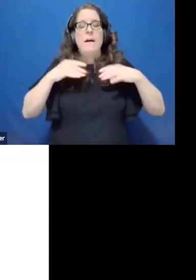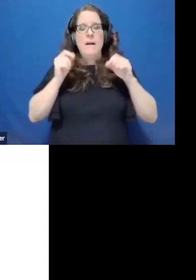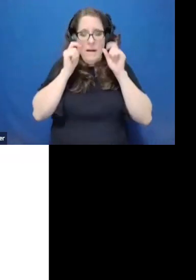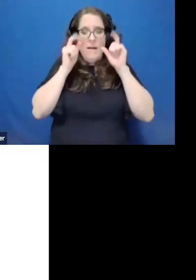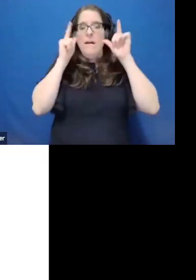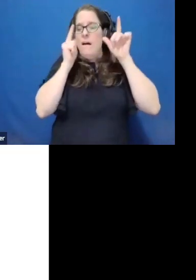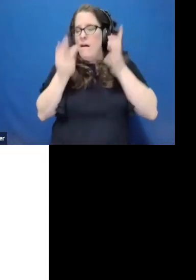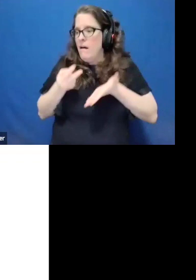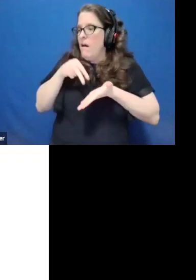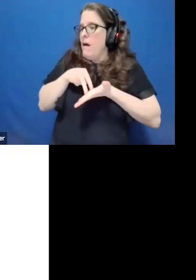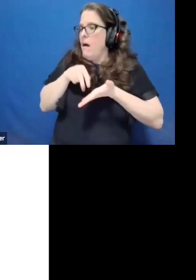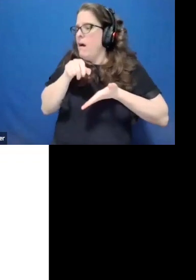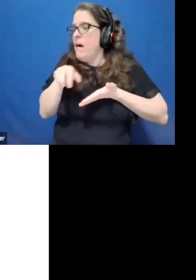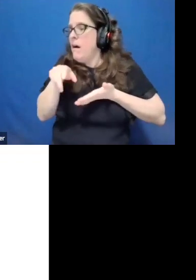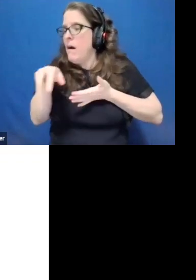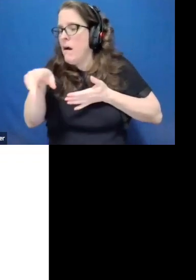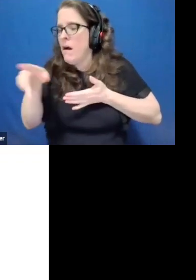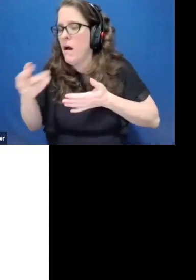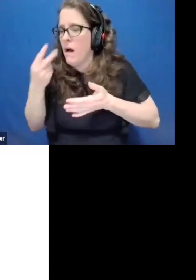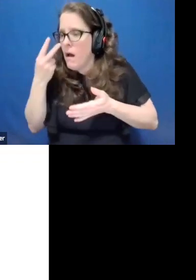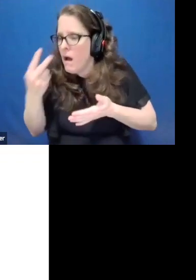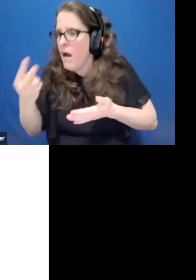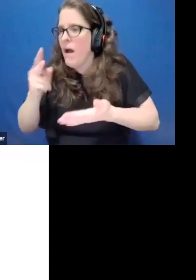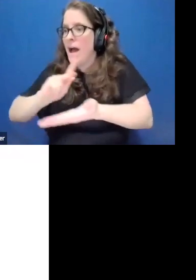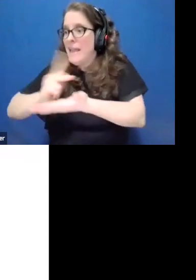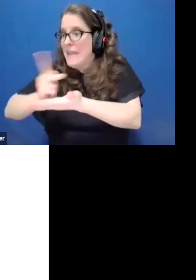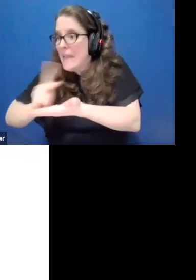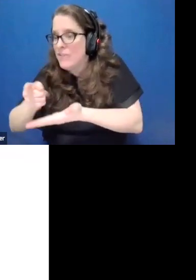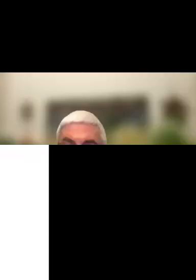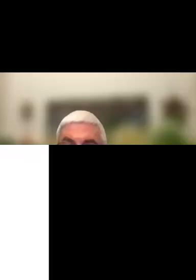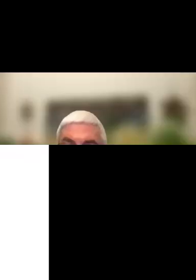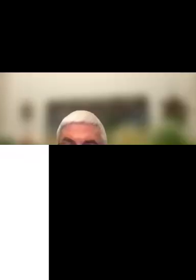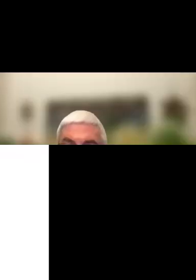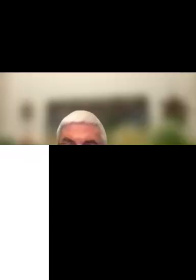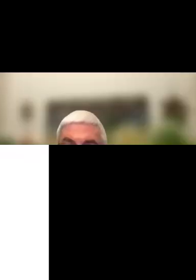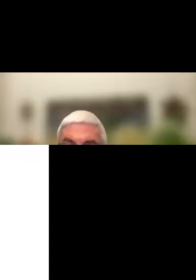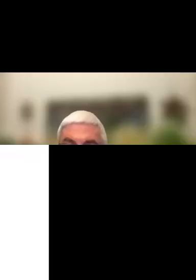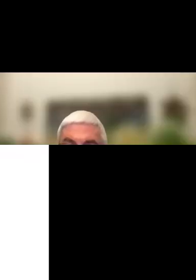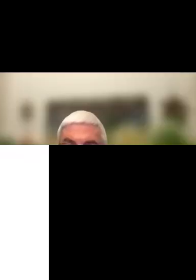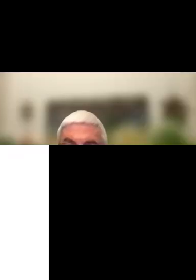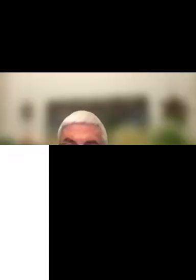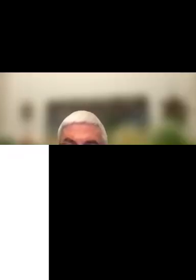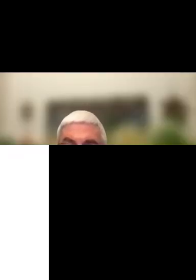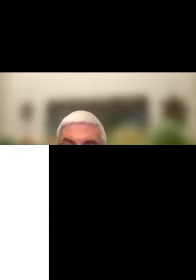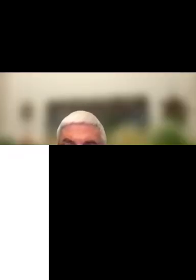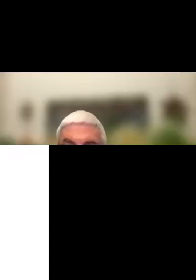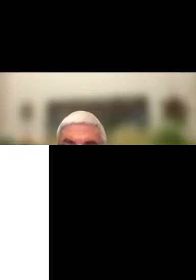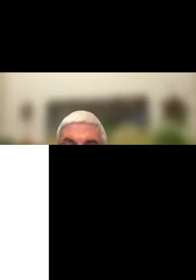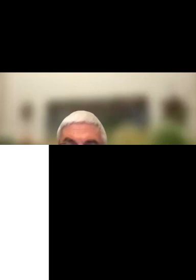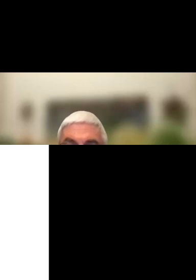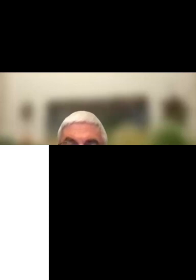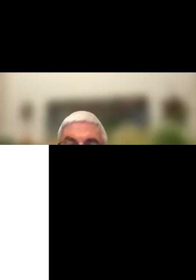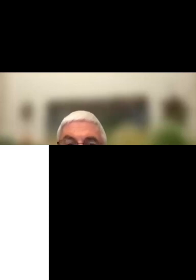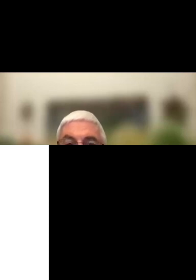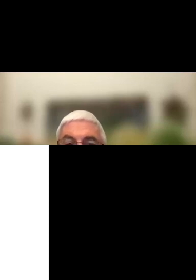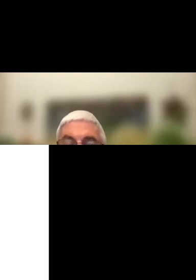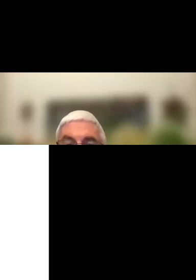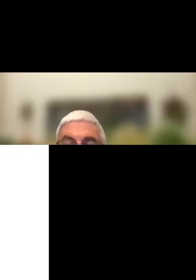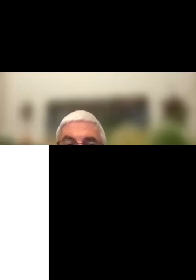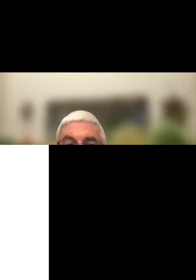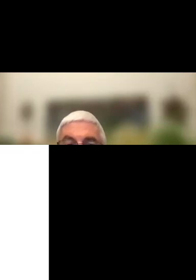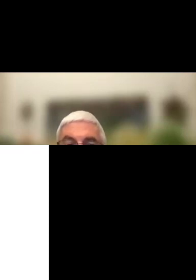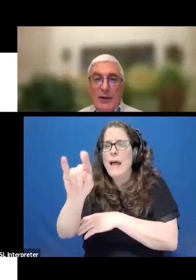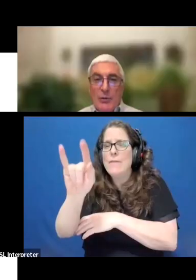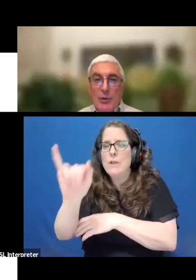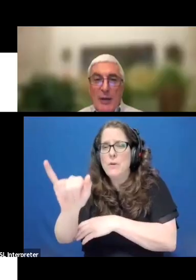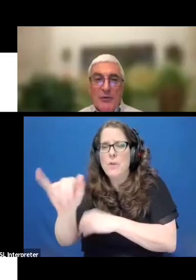where sure enough, on the stove, a pot of ravioli was simmering in homemade sauce. And he